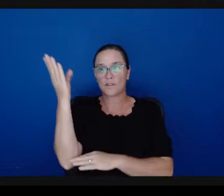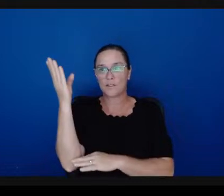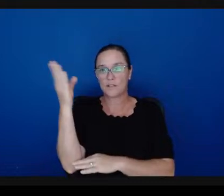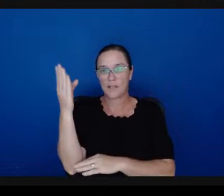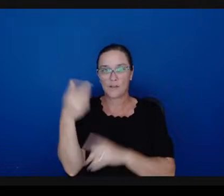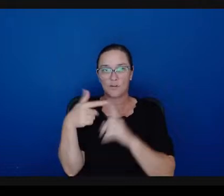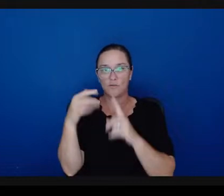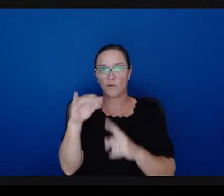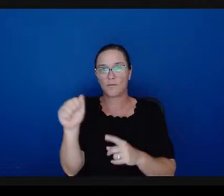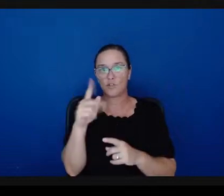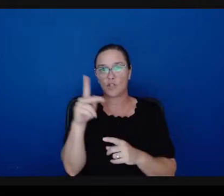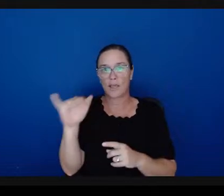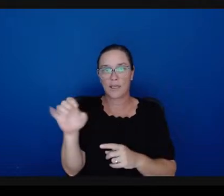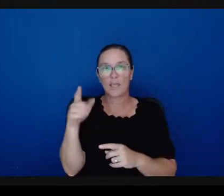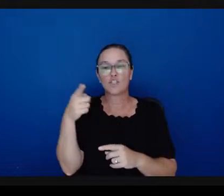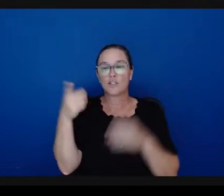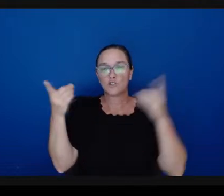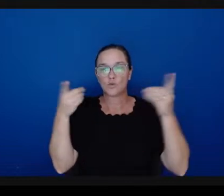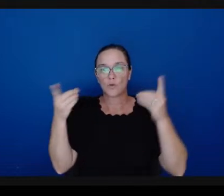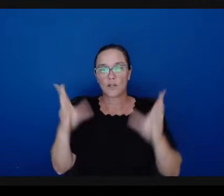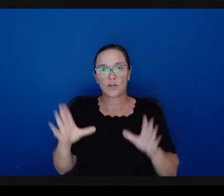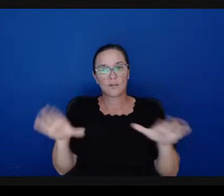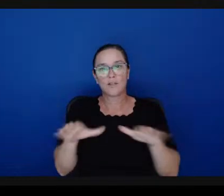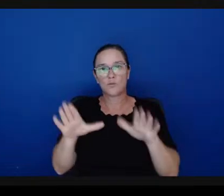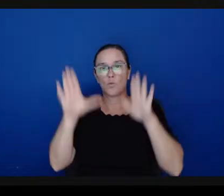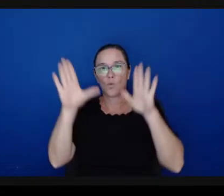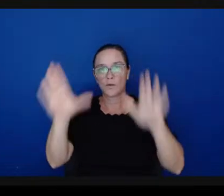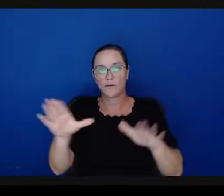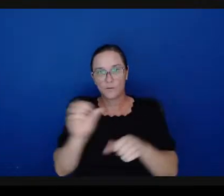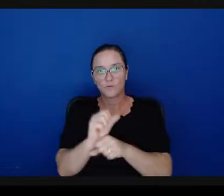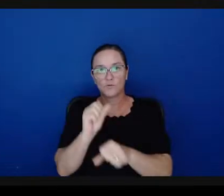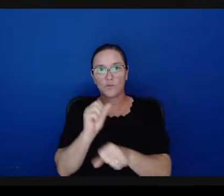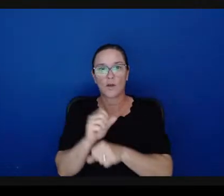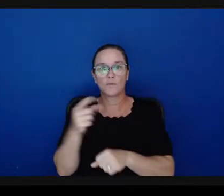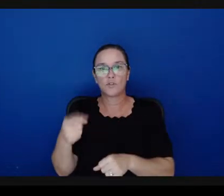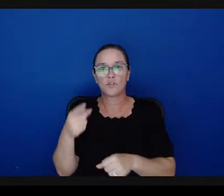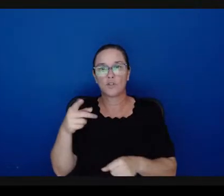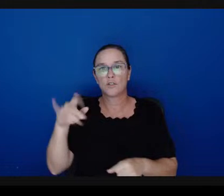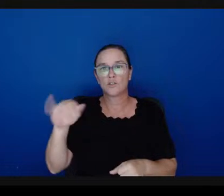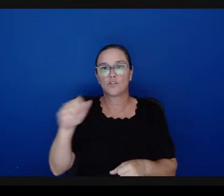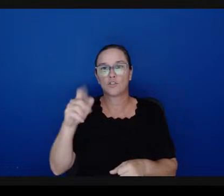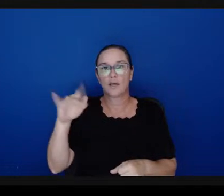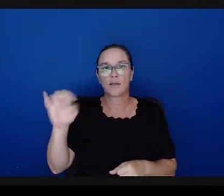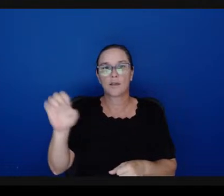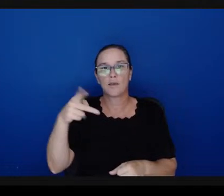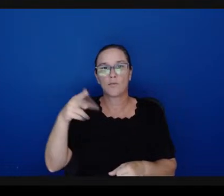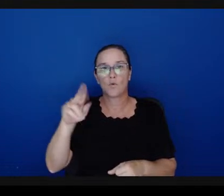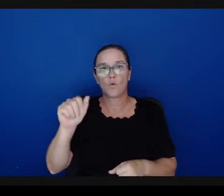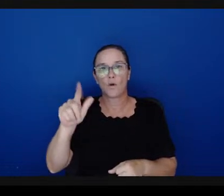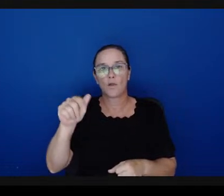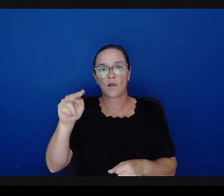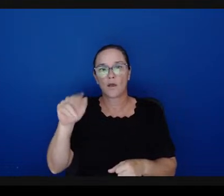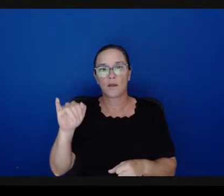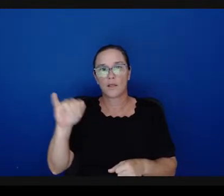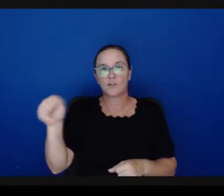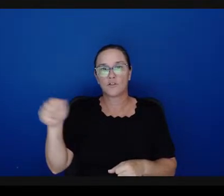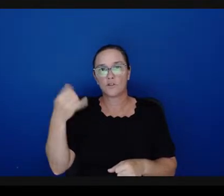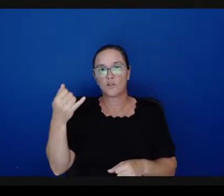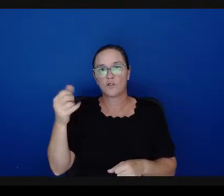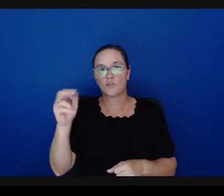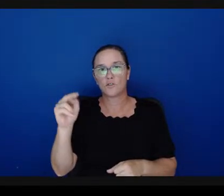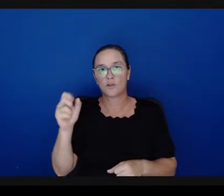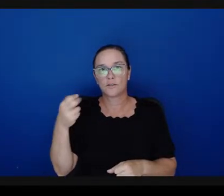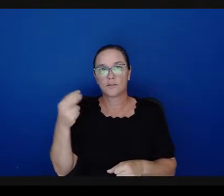director. She does a wonderful job. Jackie Pualani Johnson. She commemorates the overthrow of the Hawaiian monarchy in